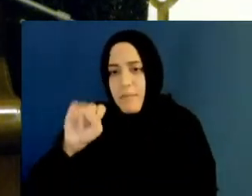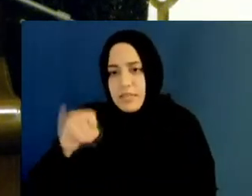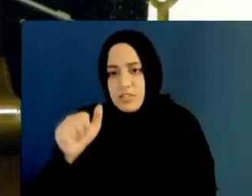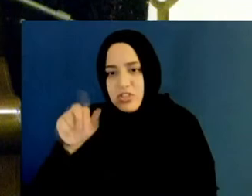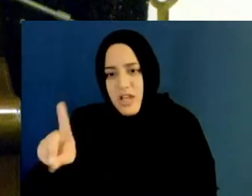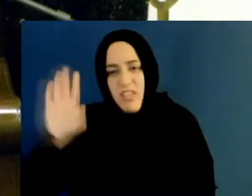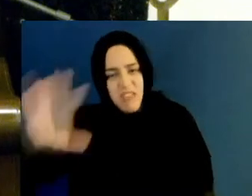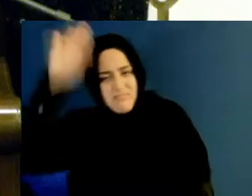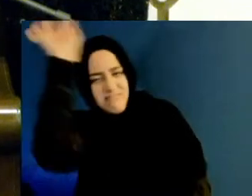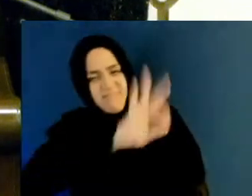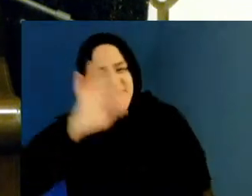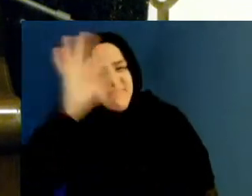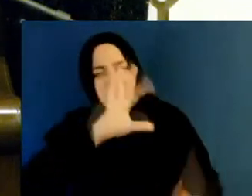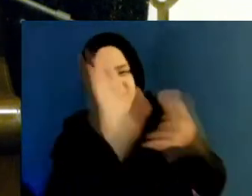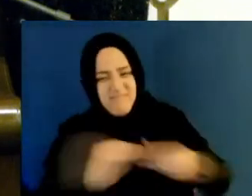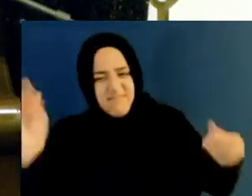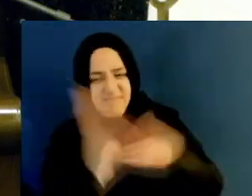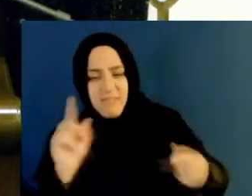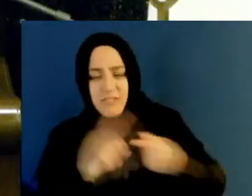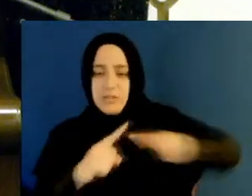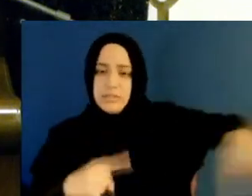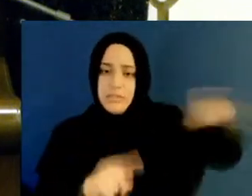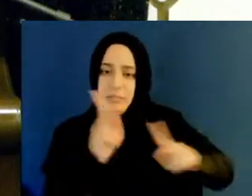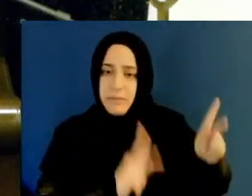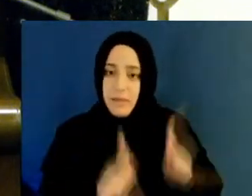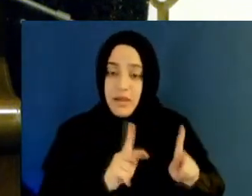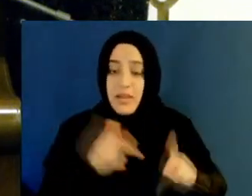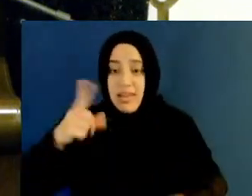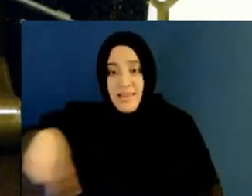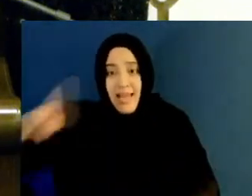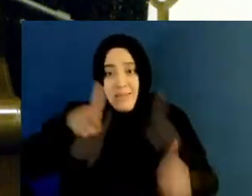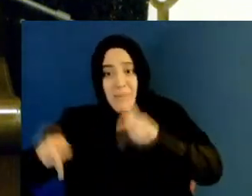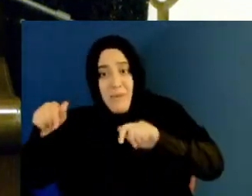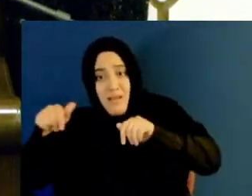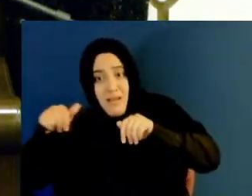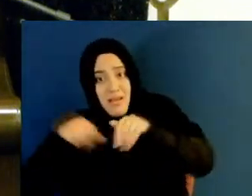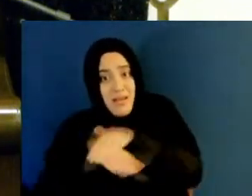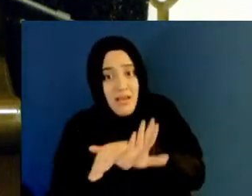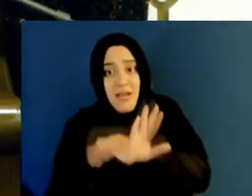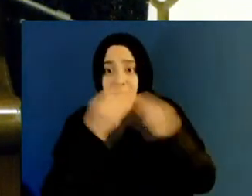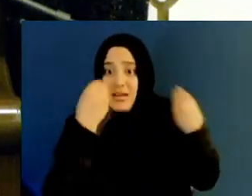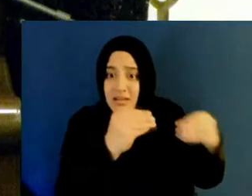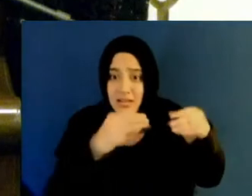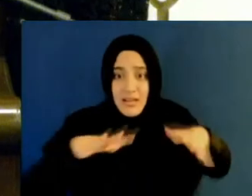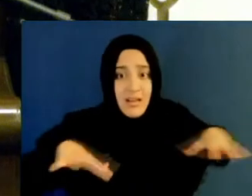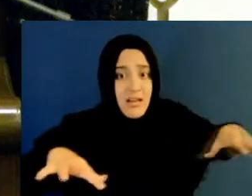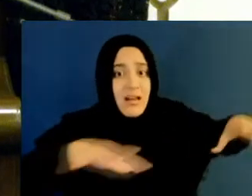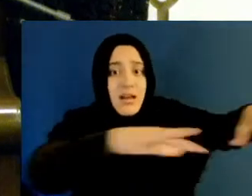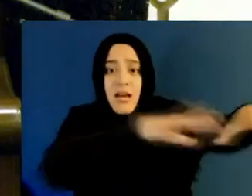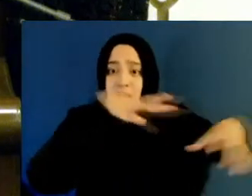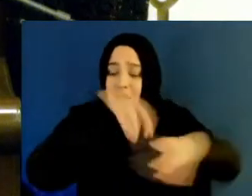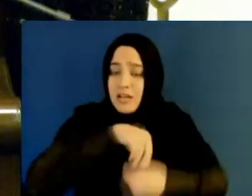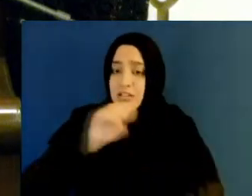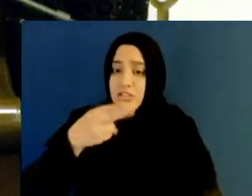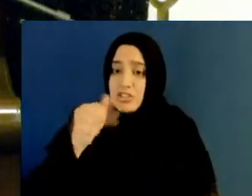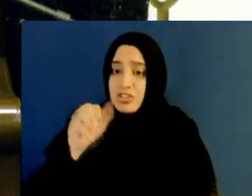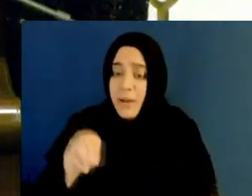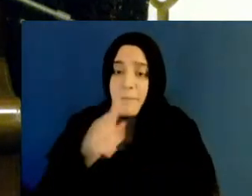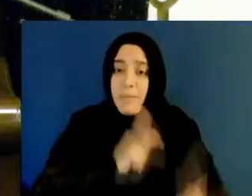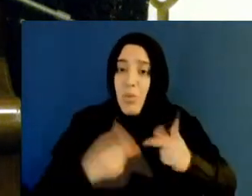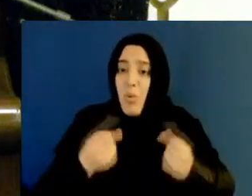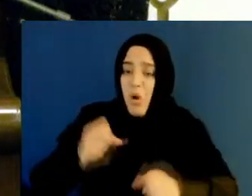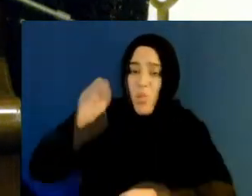they were entering into Sham, in the markets of Sham, they were throwing stones on Ali Muhammad. They were